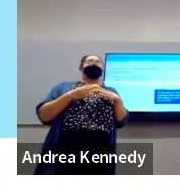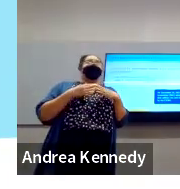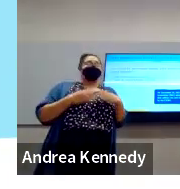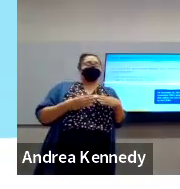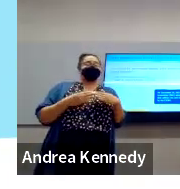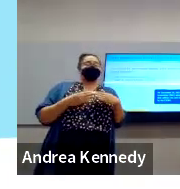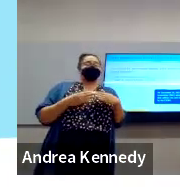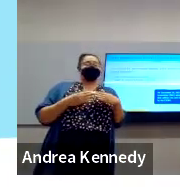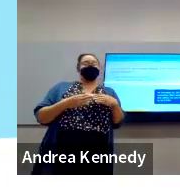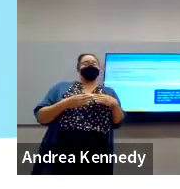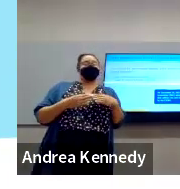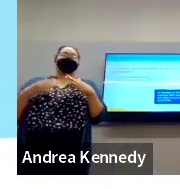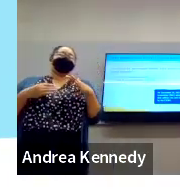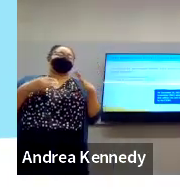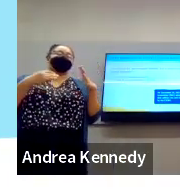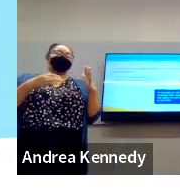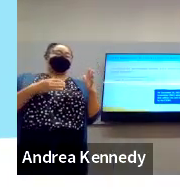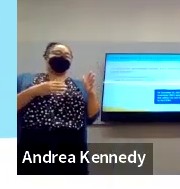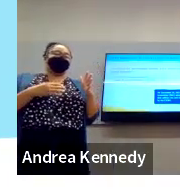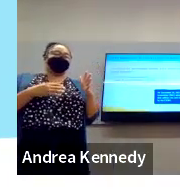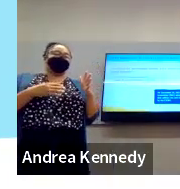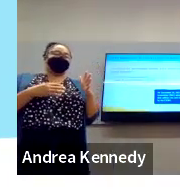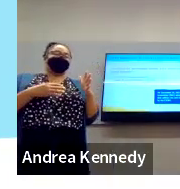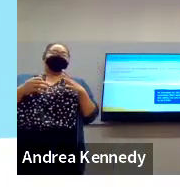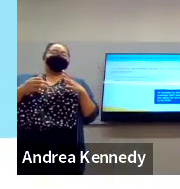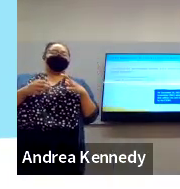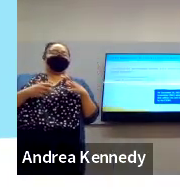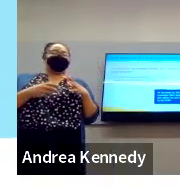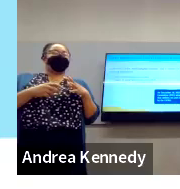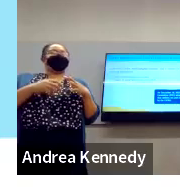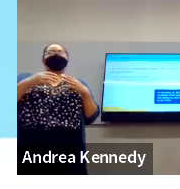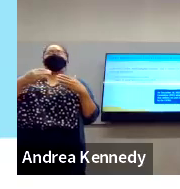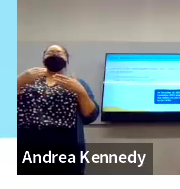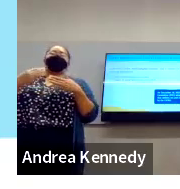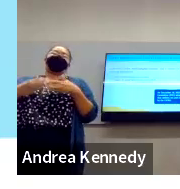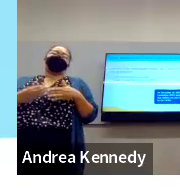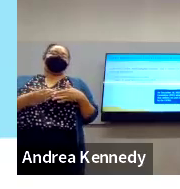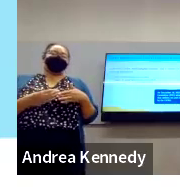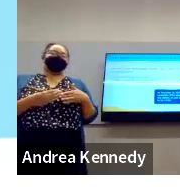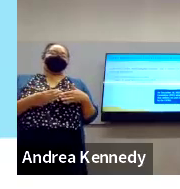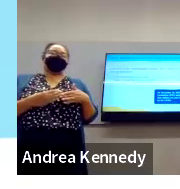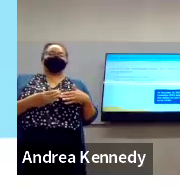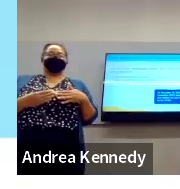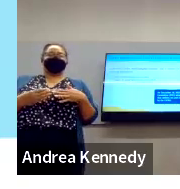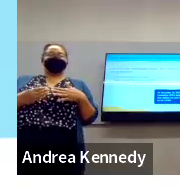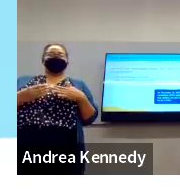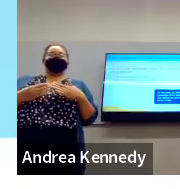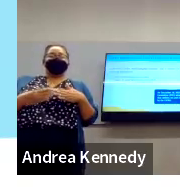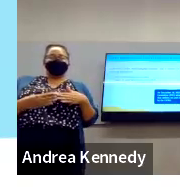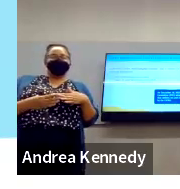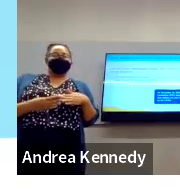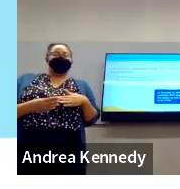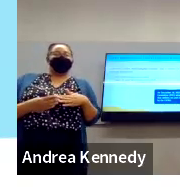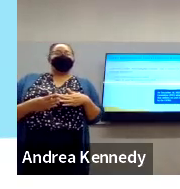is subject to those rent increase limitations. So that means only one rent increase per